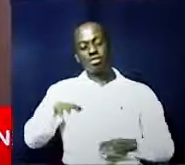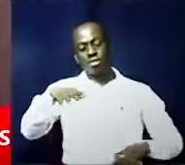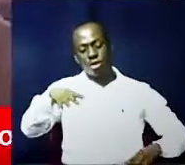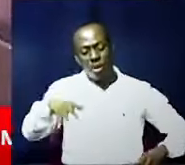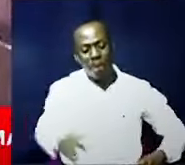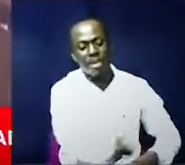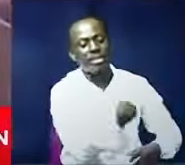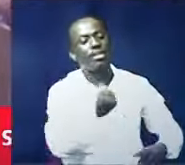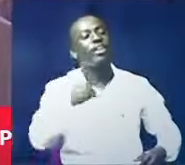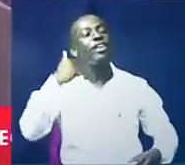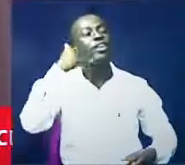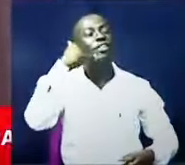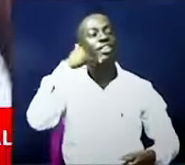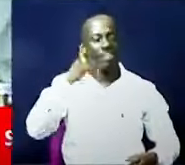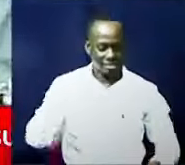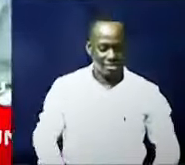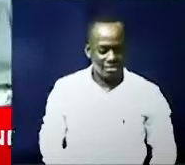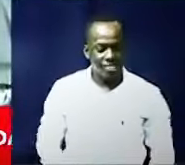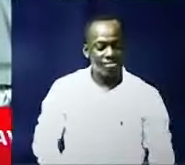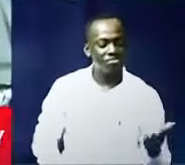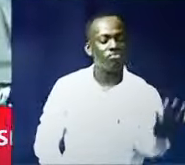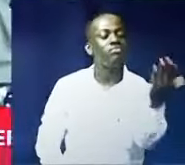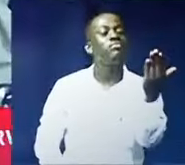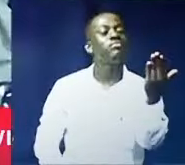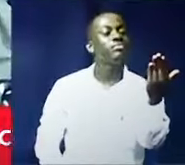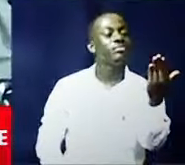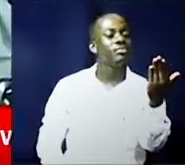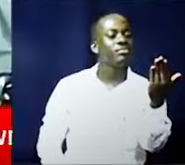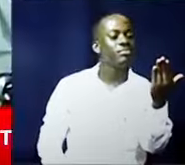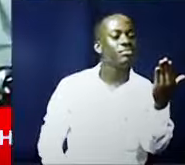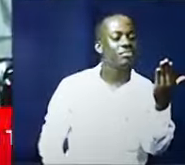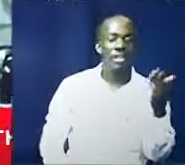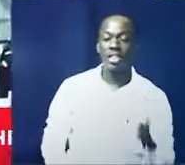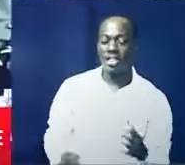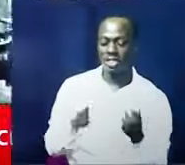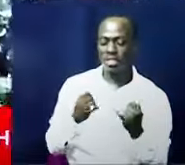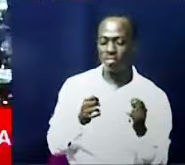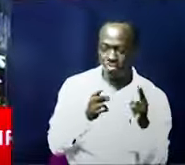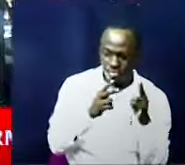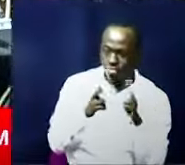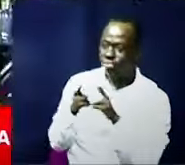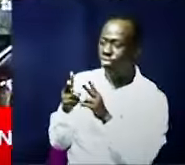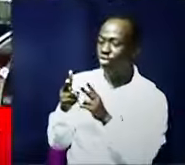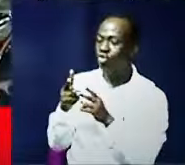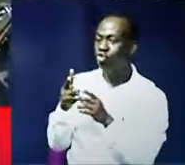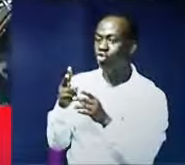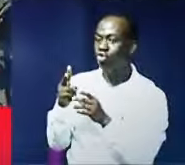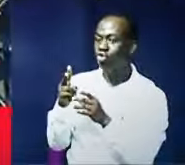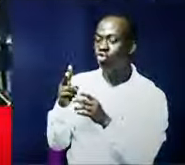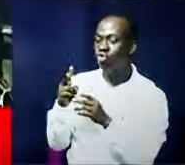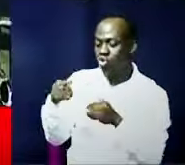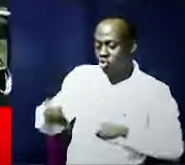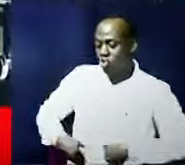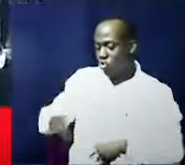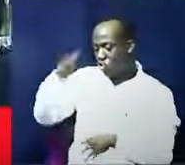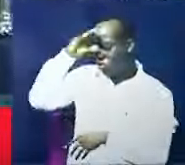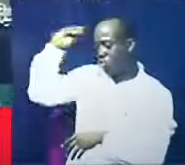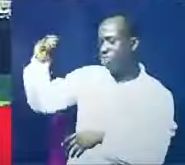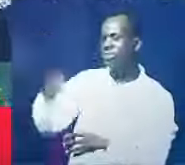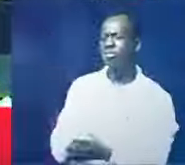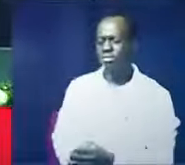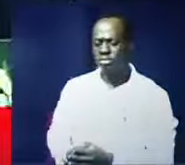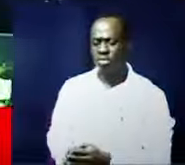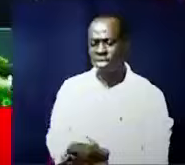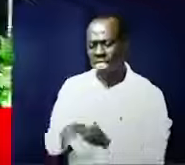let me turn and look at the young men's phones. And they reach out for their phones, trying to respond to